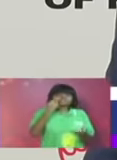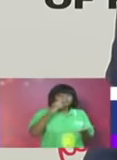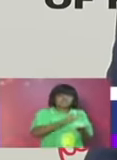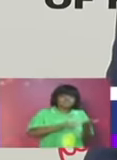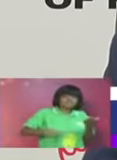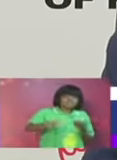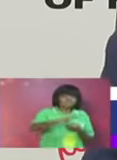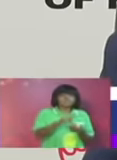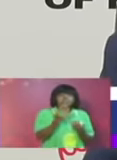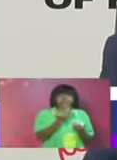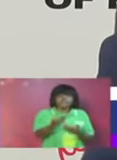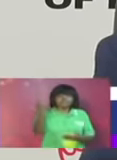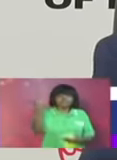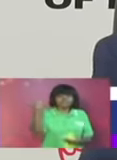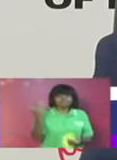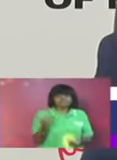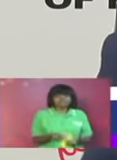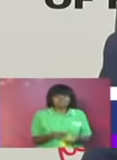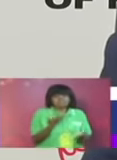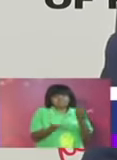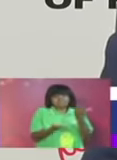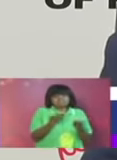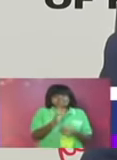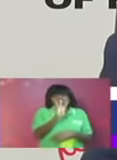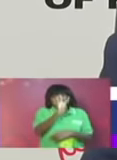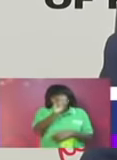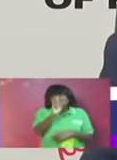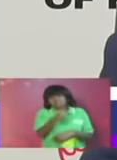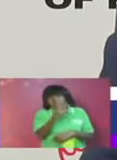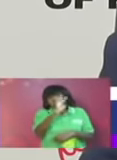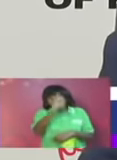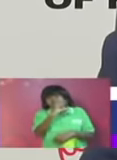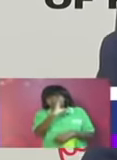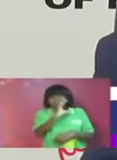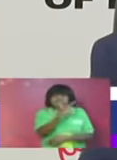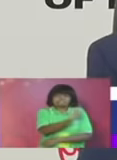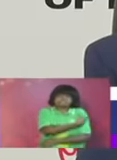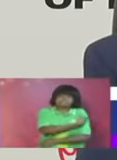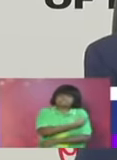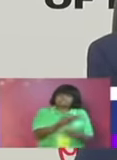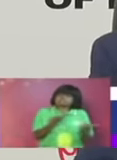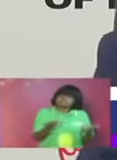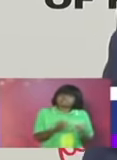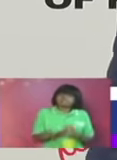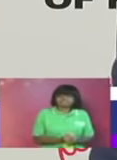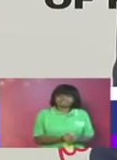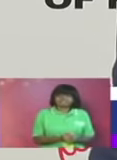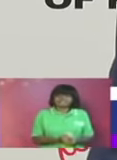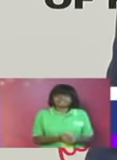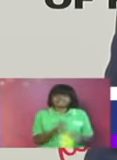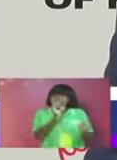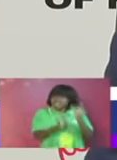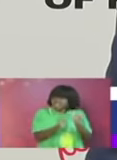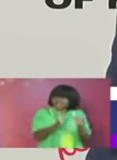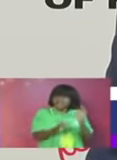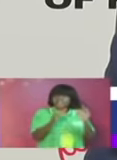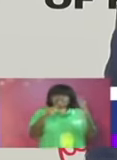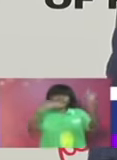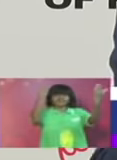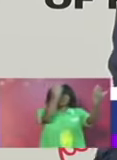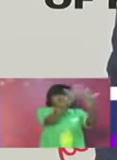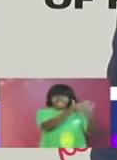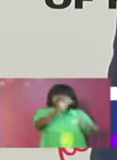averaged across the board around 4,500 doses. If we can get this up to 10,000,